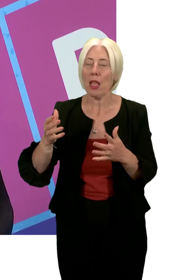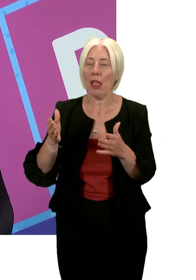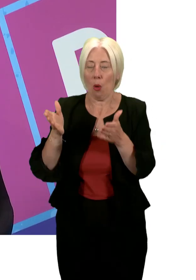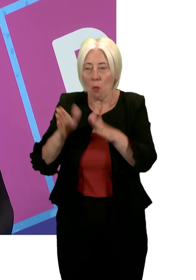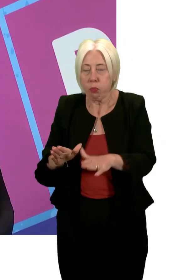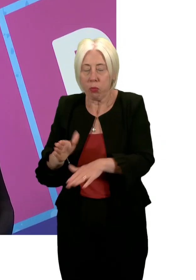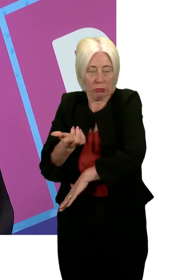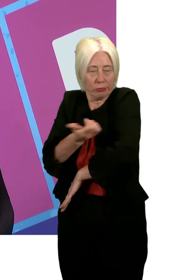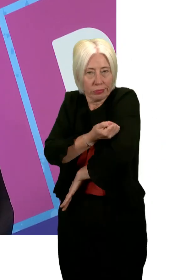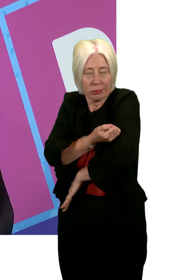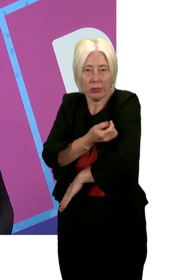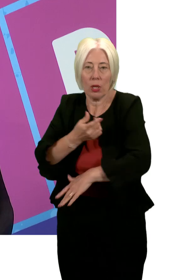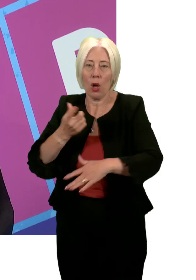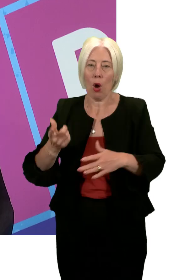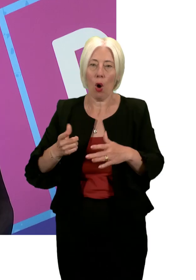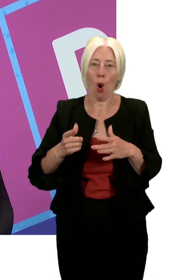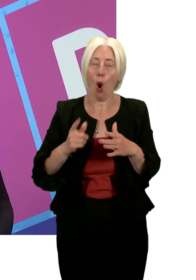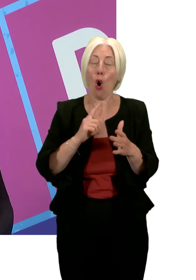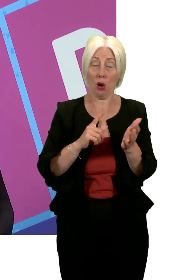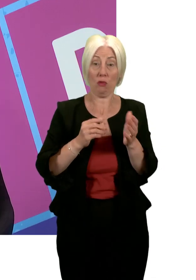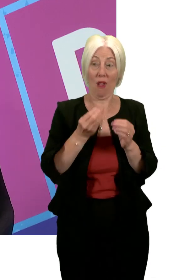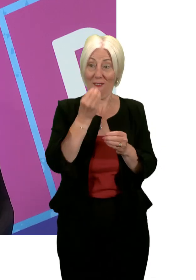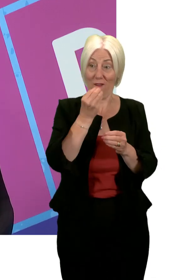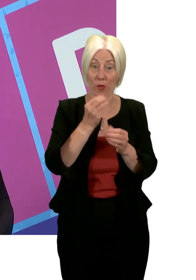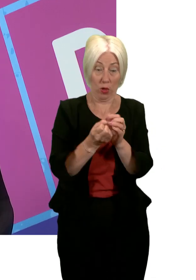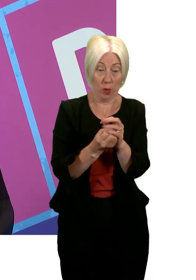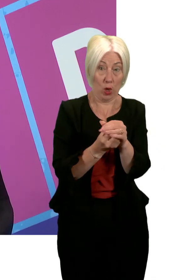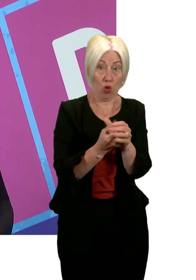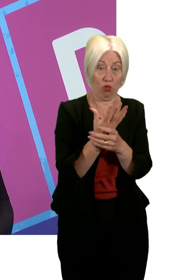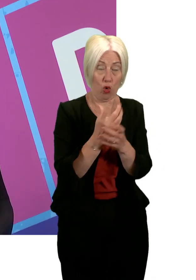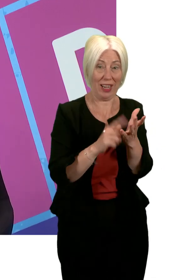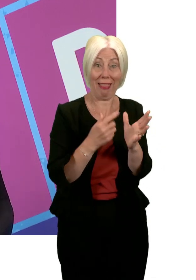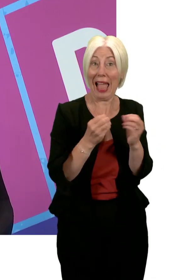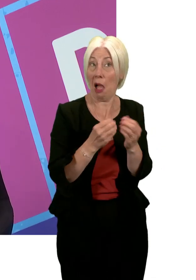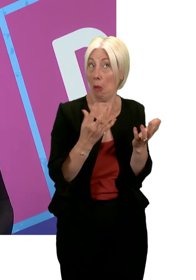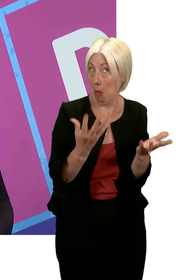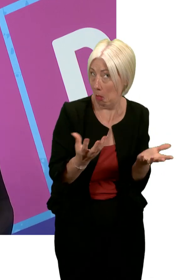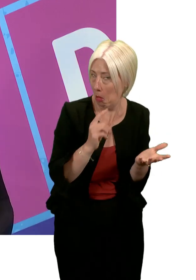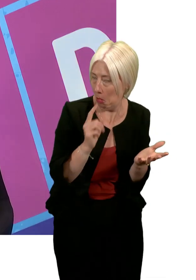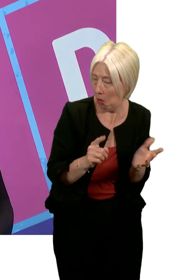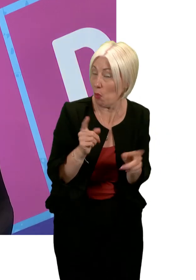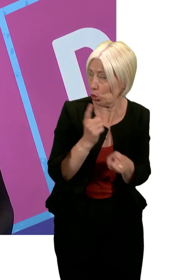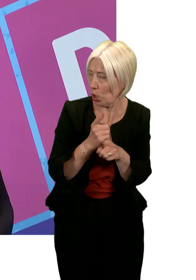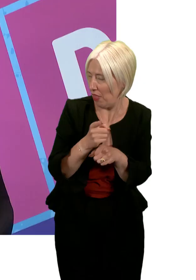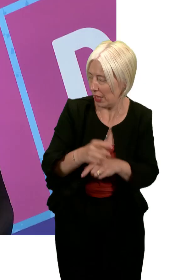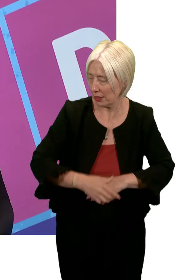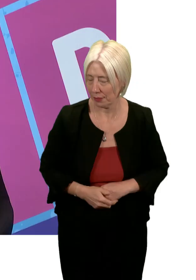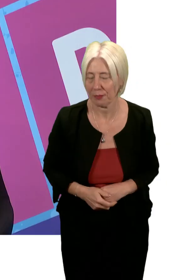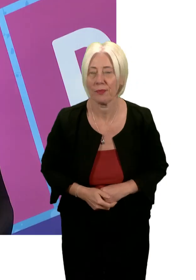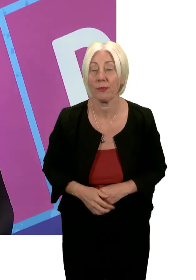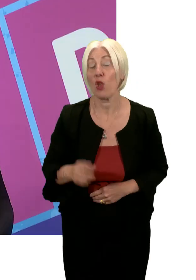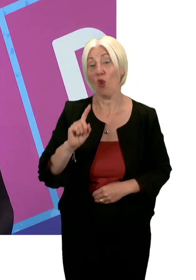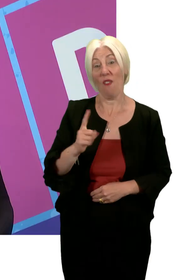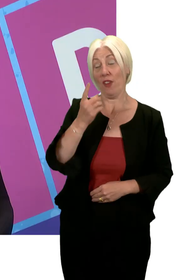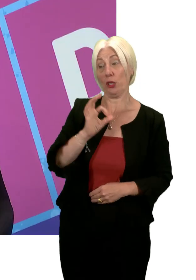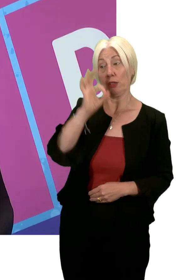medications and even lab-grown food. So that's something that we will come to. So my first